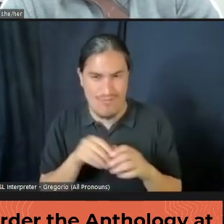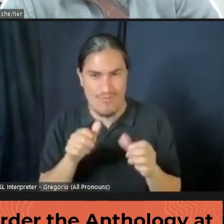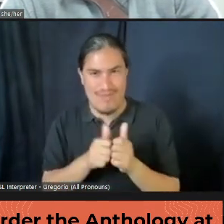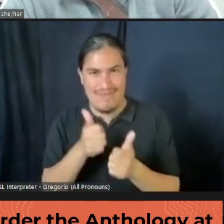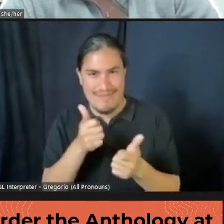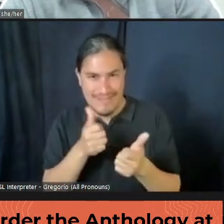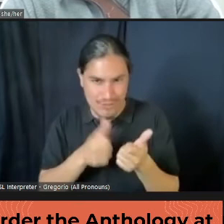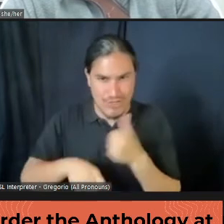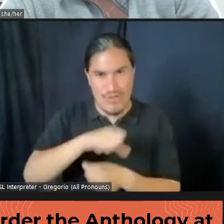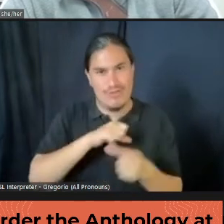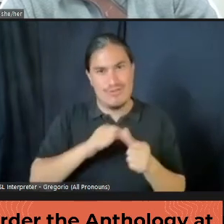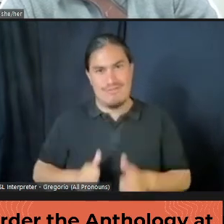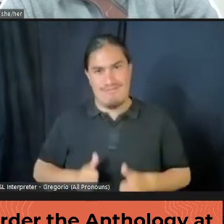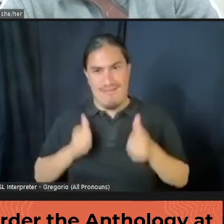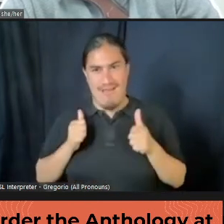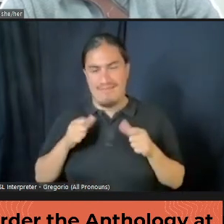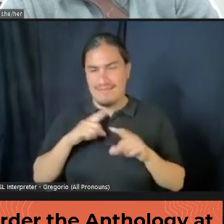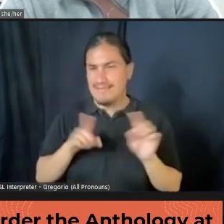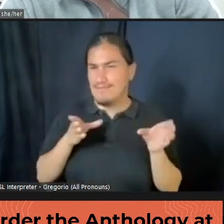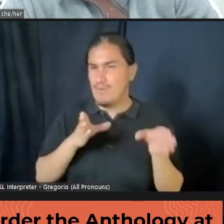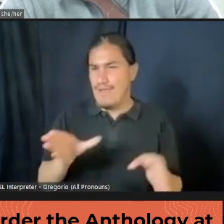the theater in a different way.